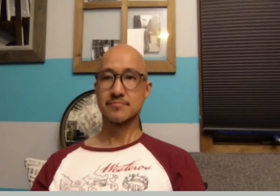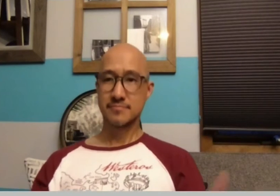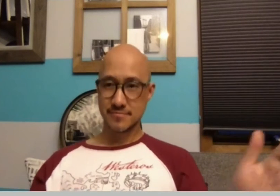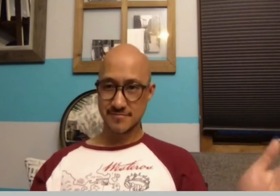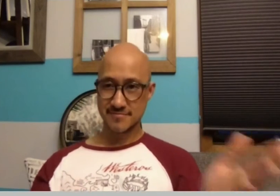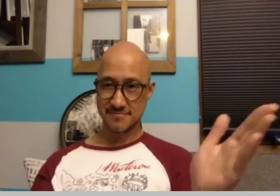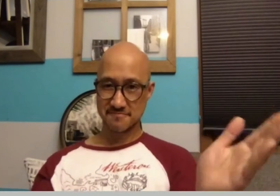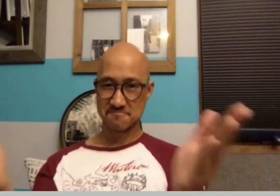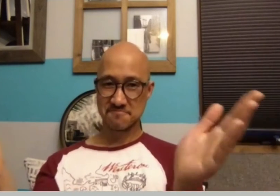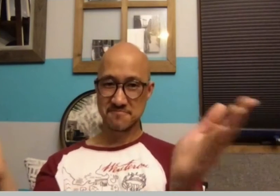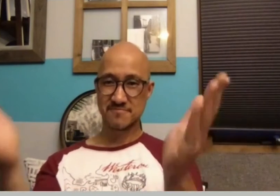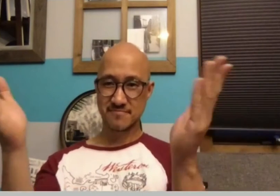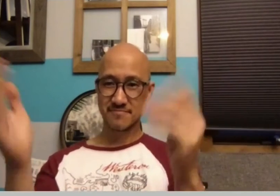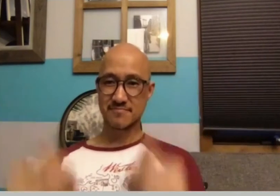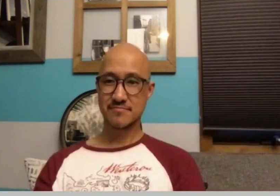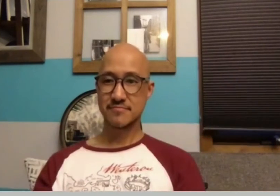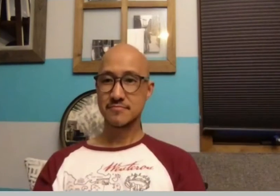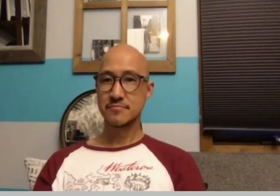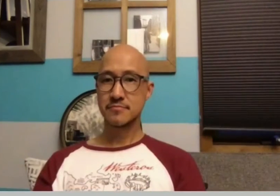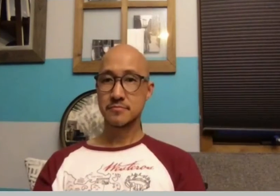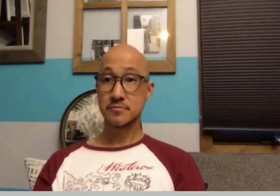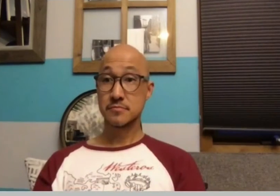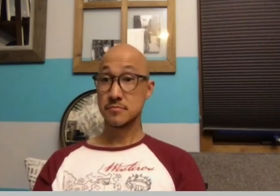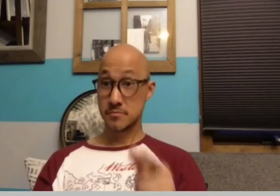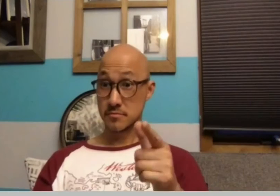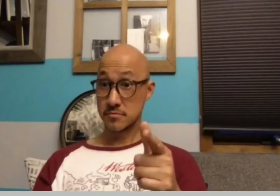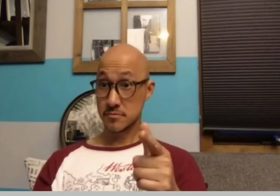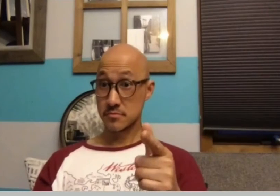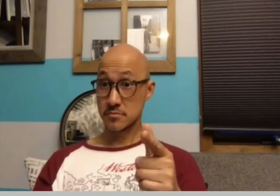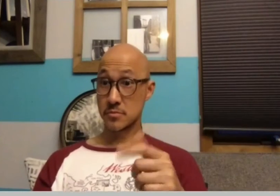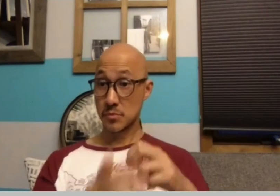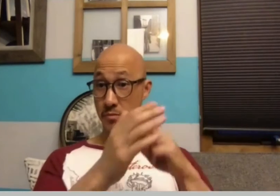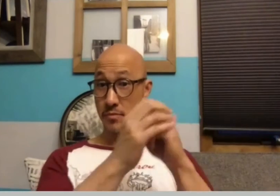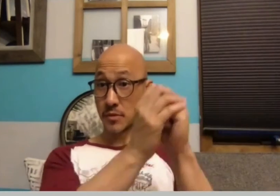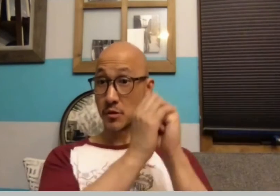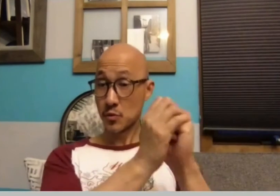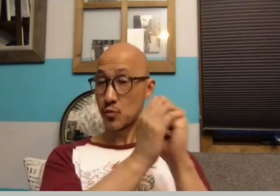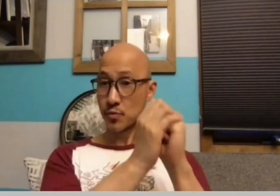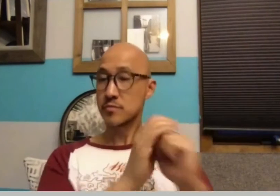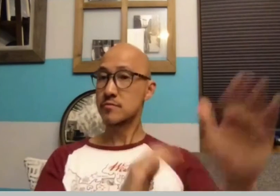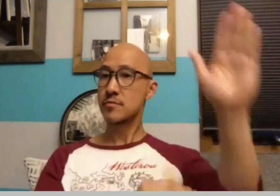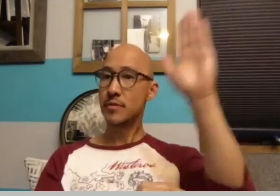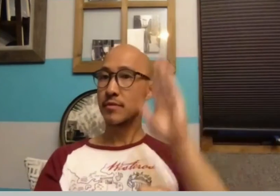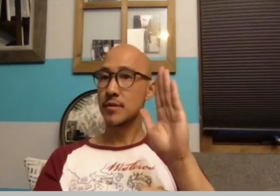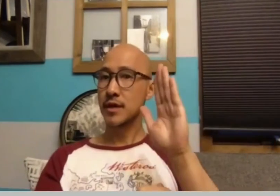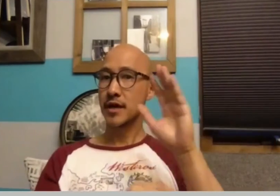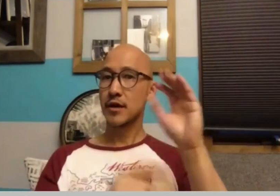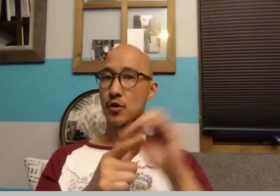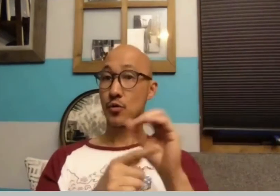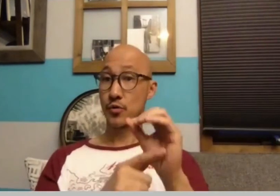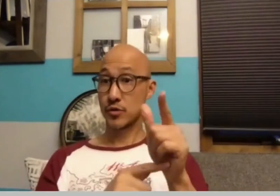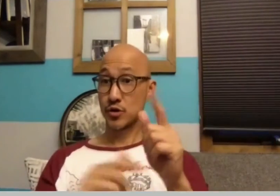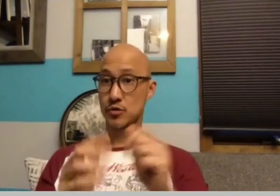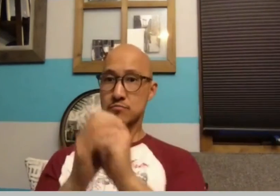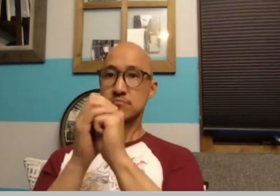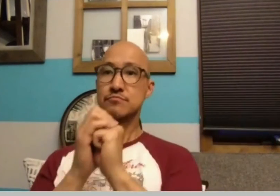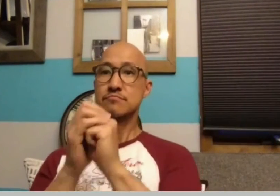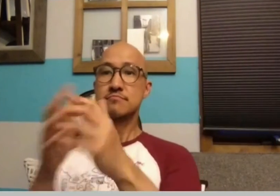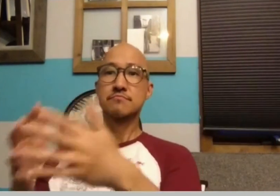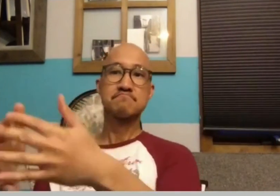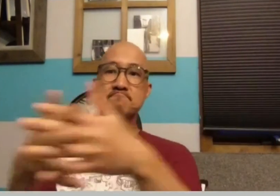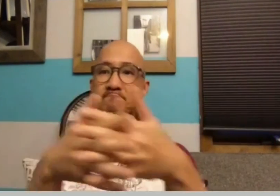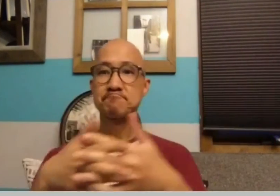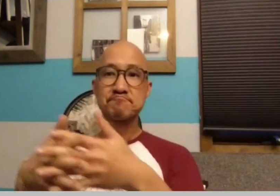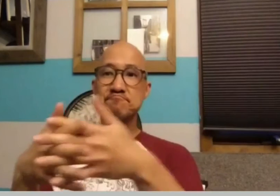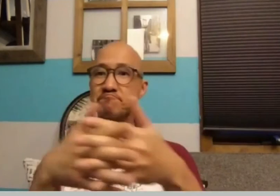in recent months is: do we pledge allegiance to our country? Do we pledge allegiance to God? Because in some ways you can get away with both, but in many ways you can't.